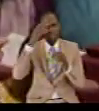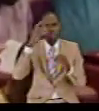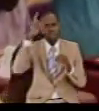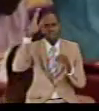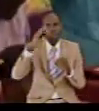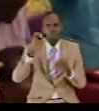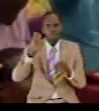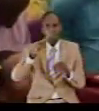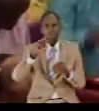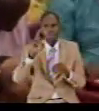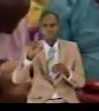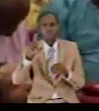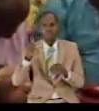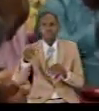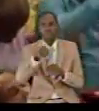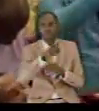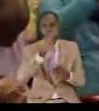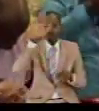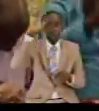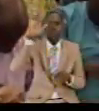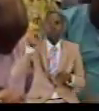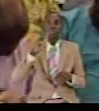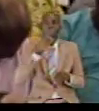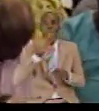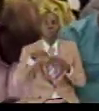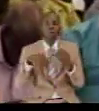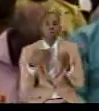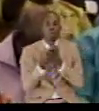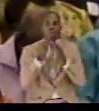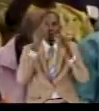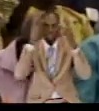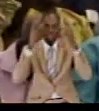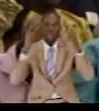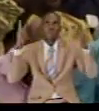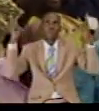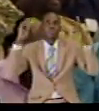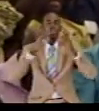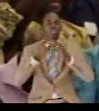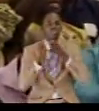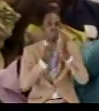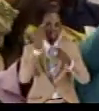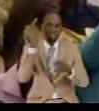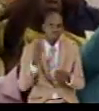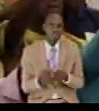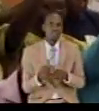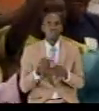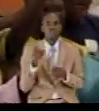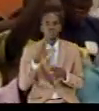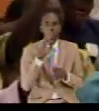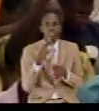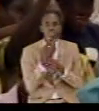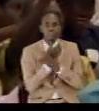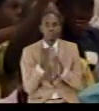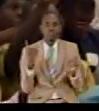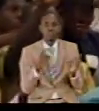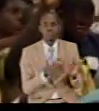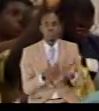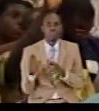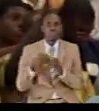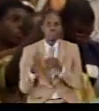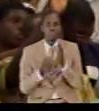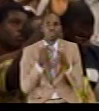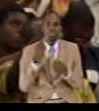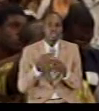are prospered already. You are delivered already. That